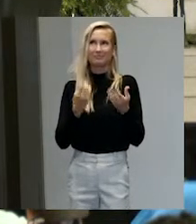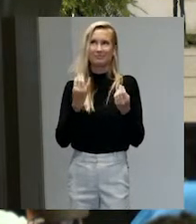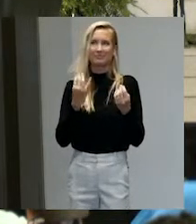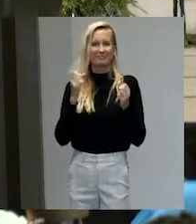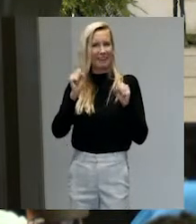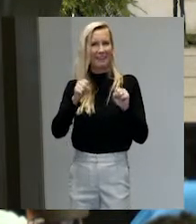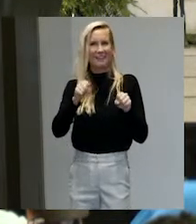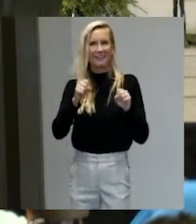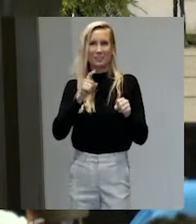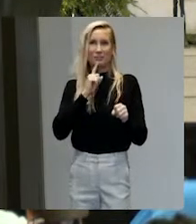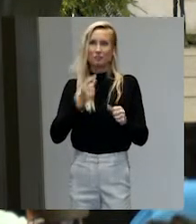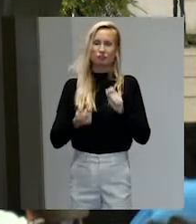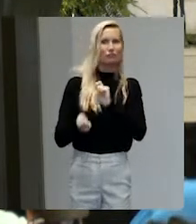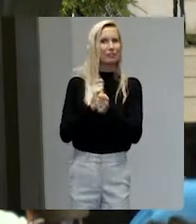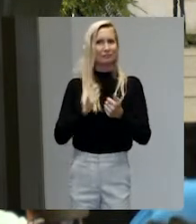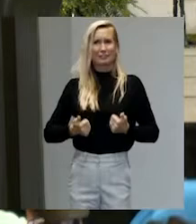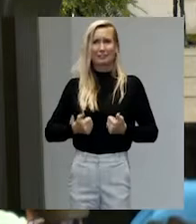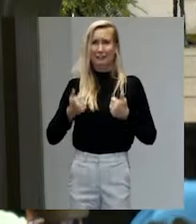sure.